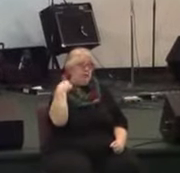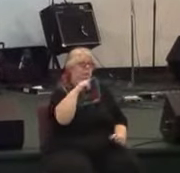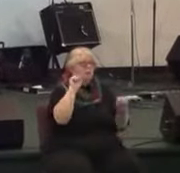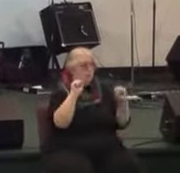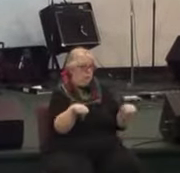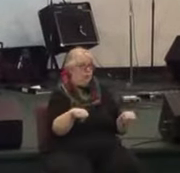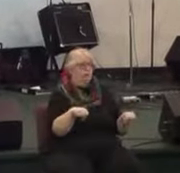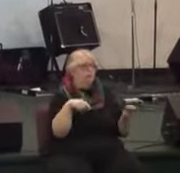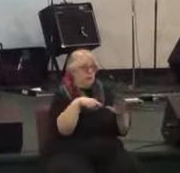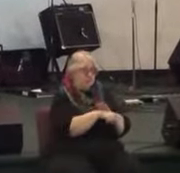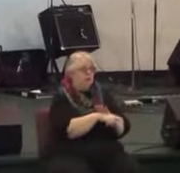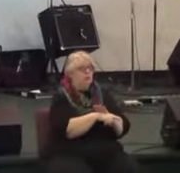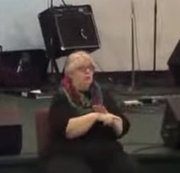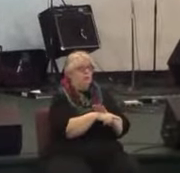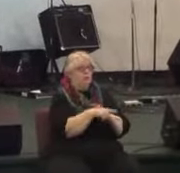Good. Thank you.